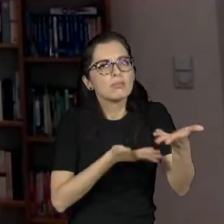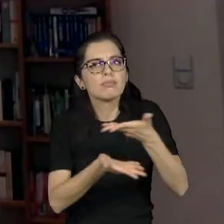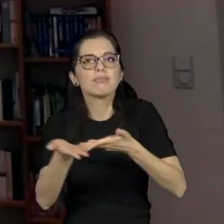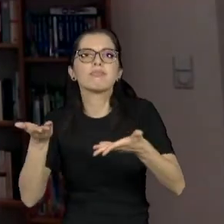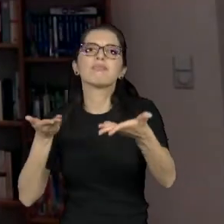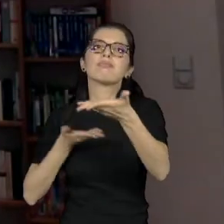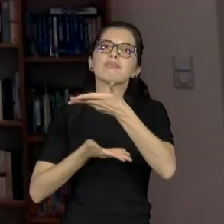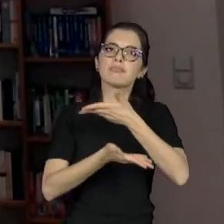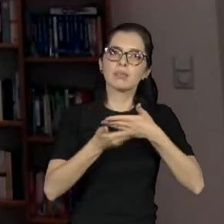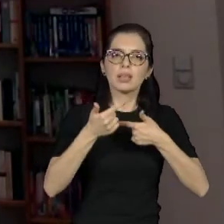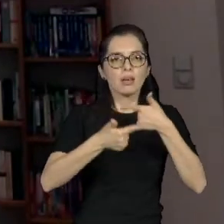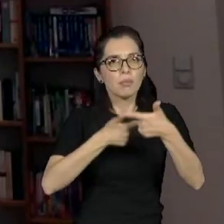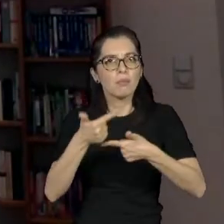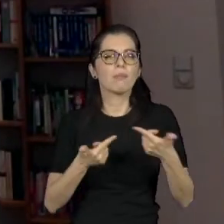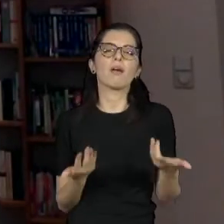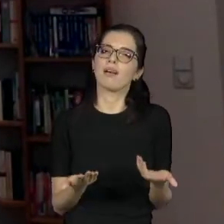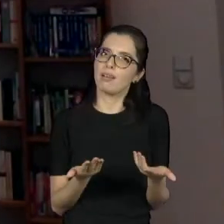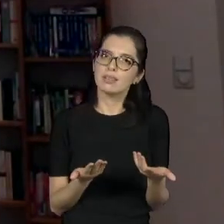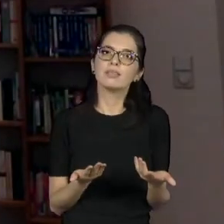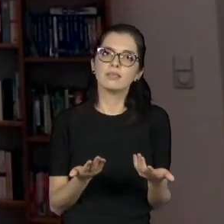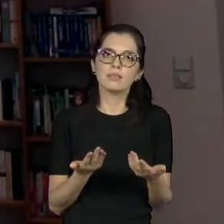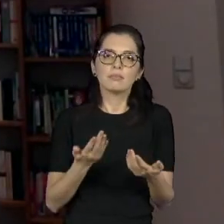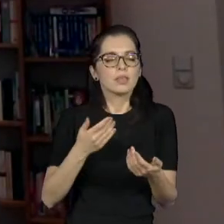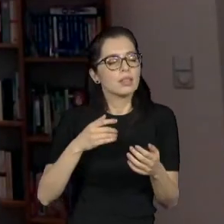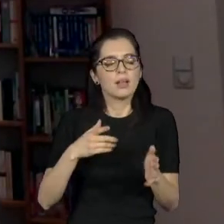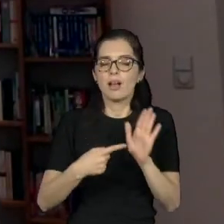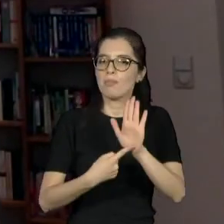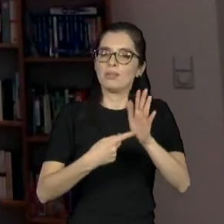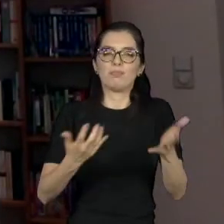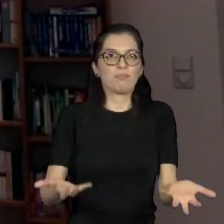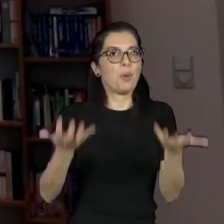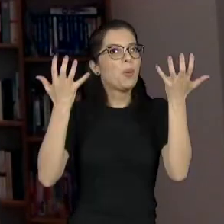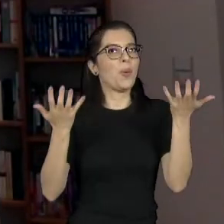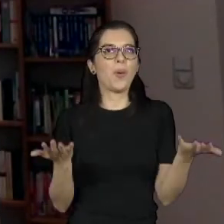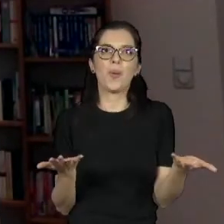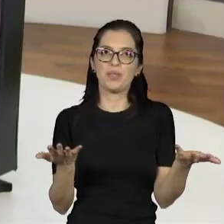working with, for a greater cause. Jennifer.